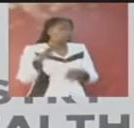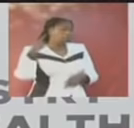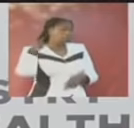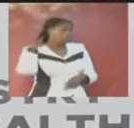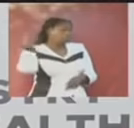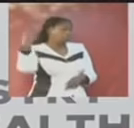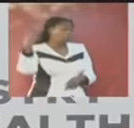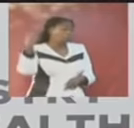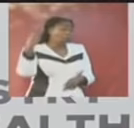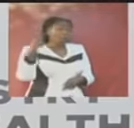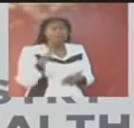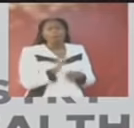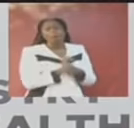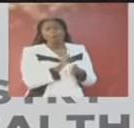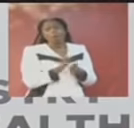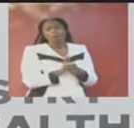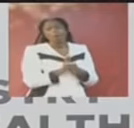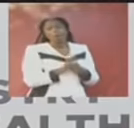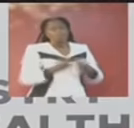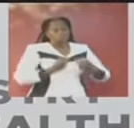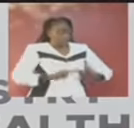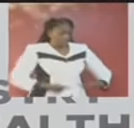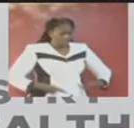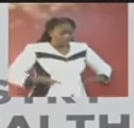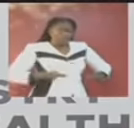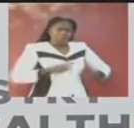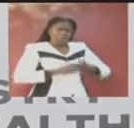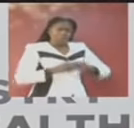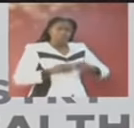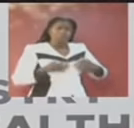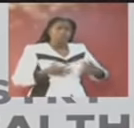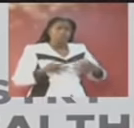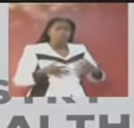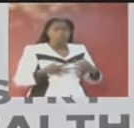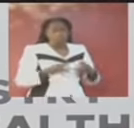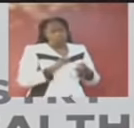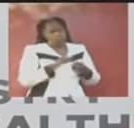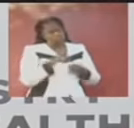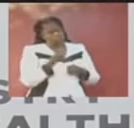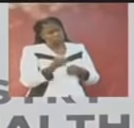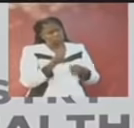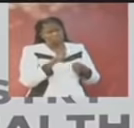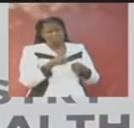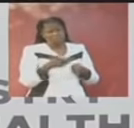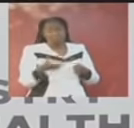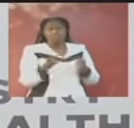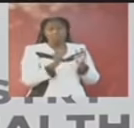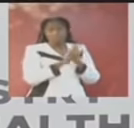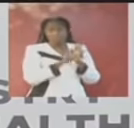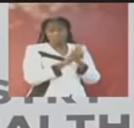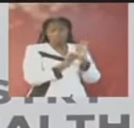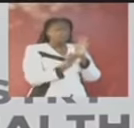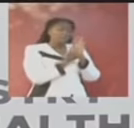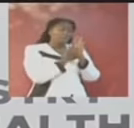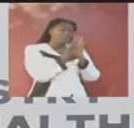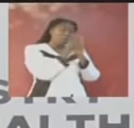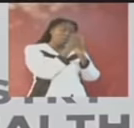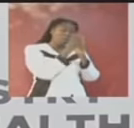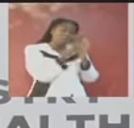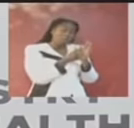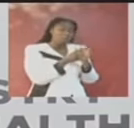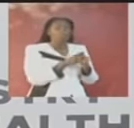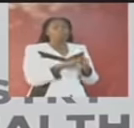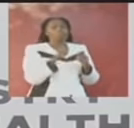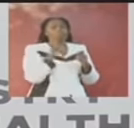hypertension, other lung disorders, or any other immune compromised disorders such as cancers, we would put them in a